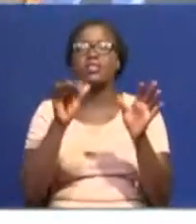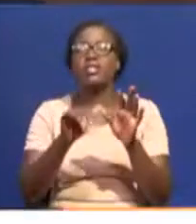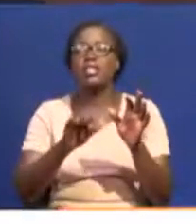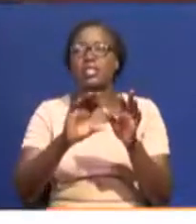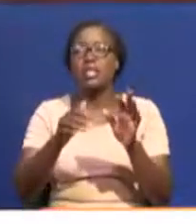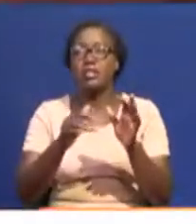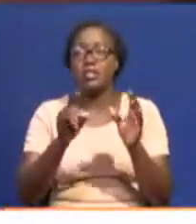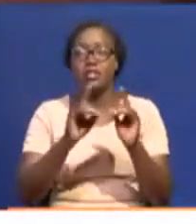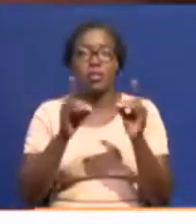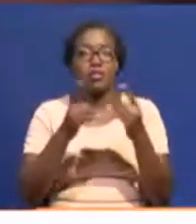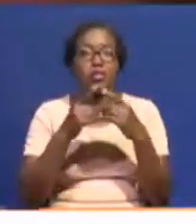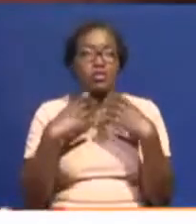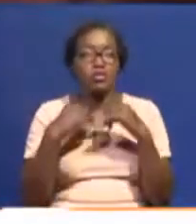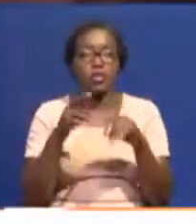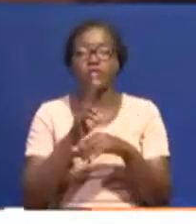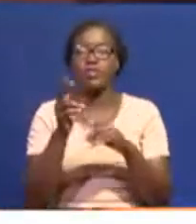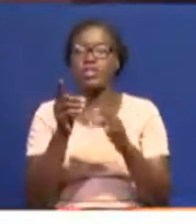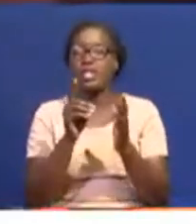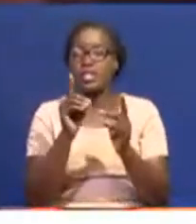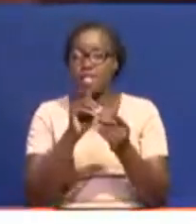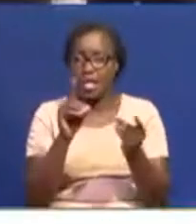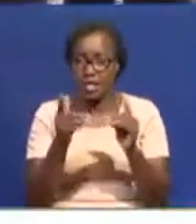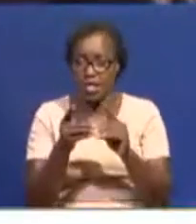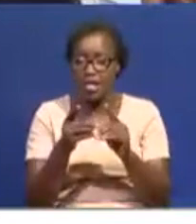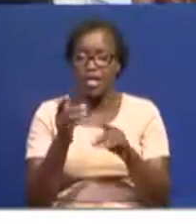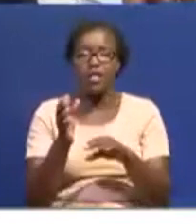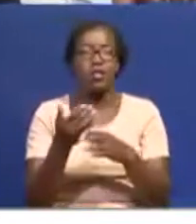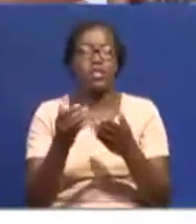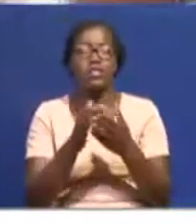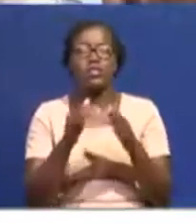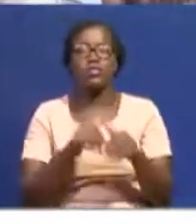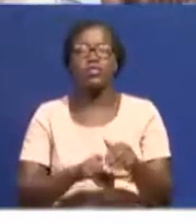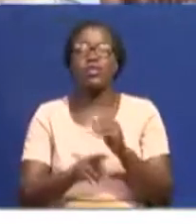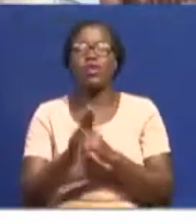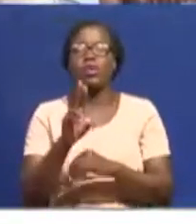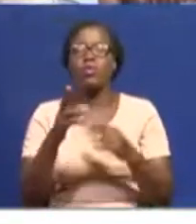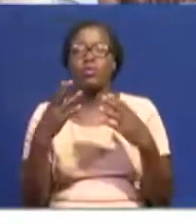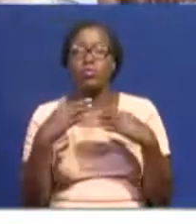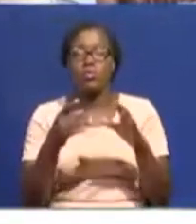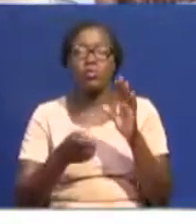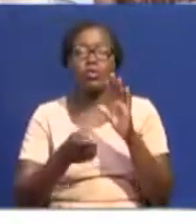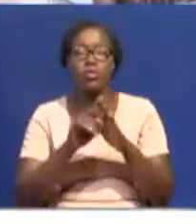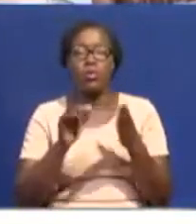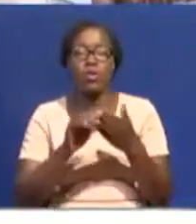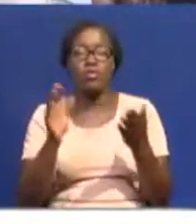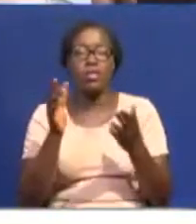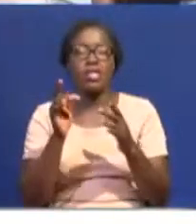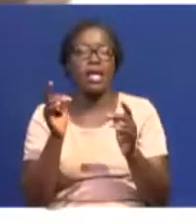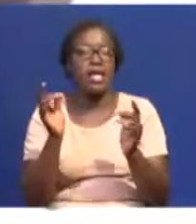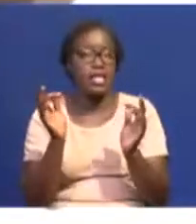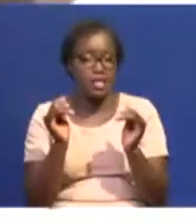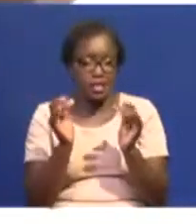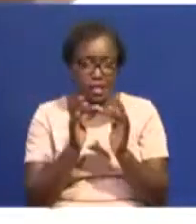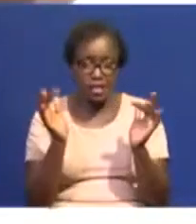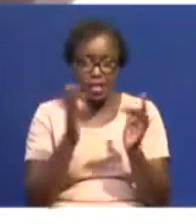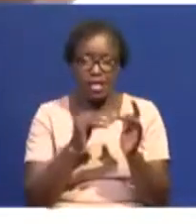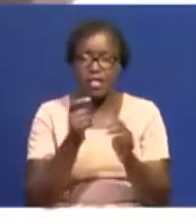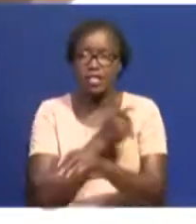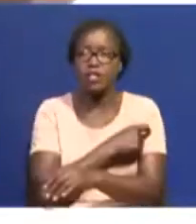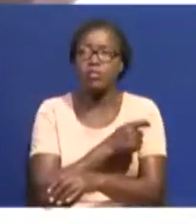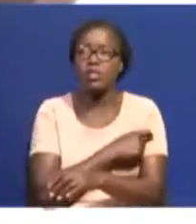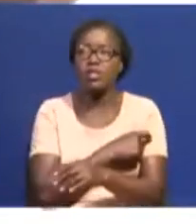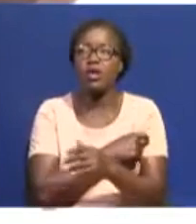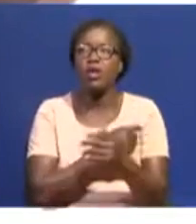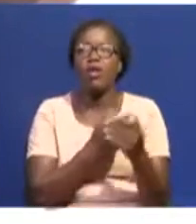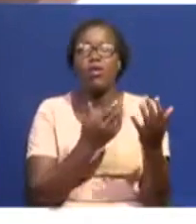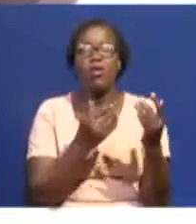will use the data collected during the medical camp to monitor and follow up on patients who require further tests and treatment. I'm looking forward to obviously